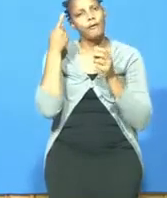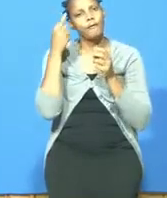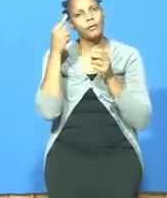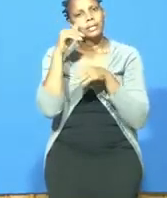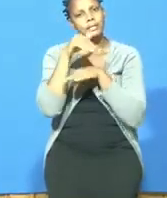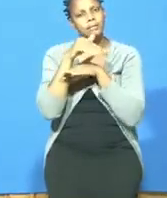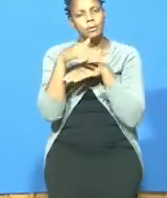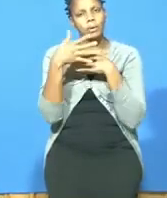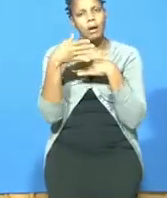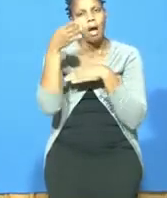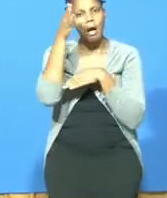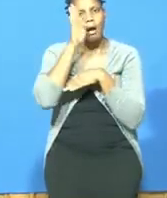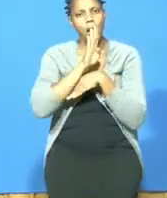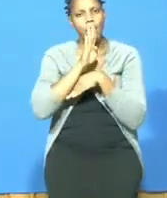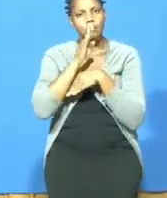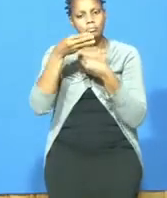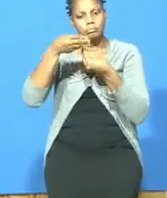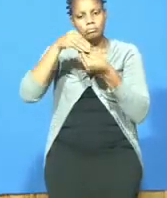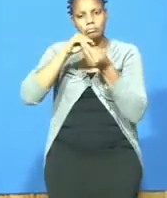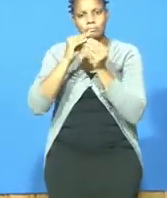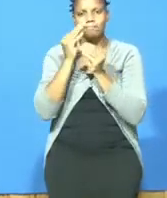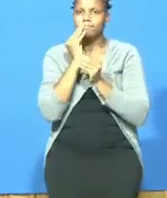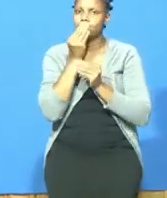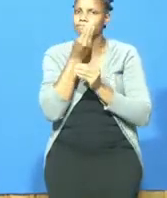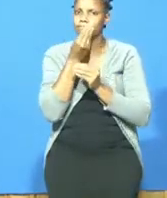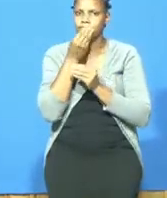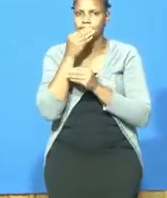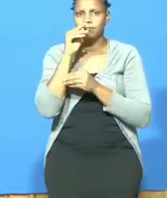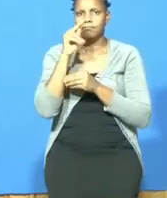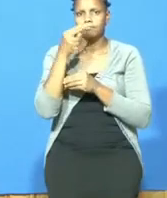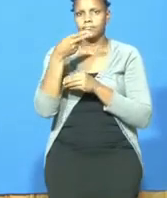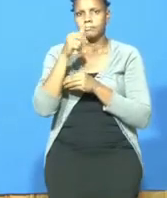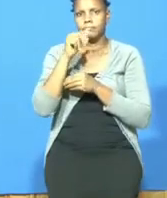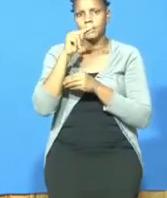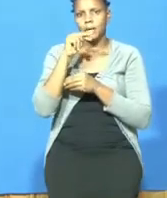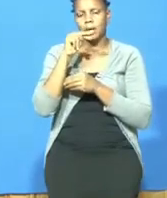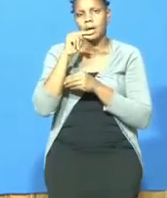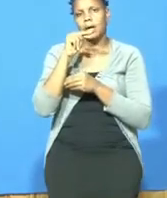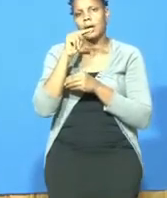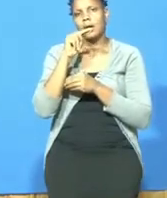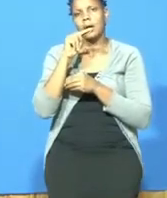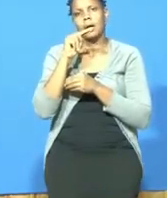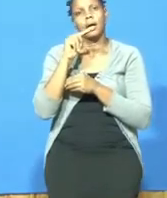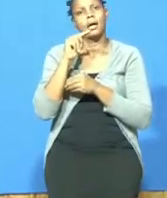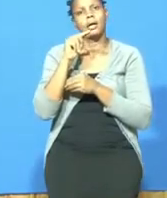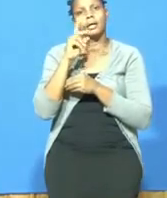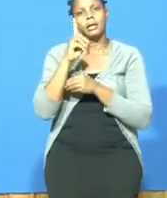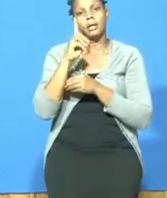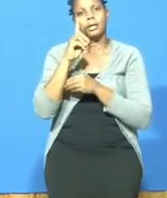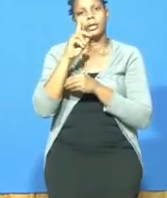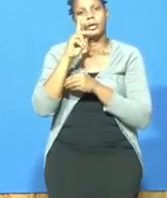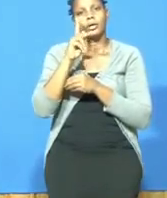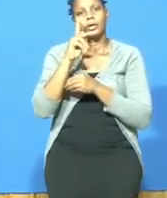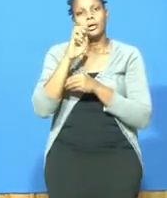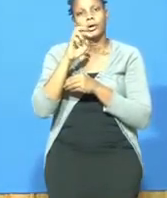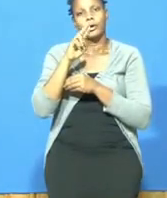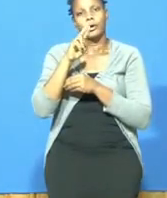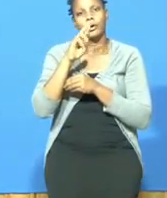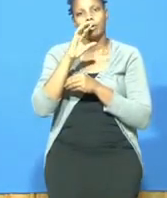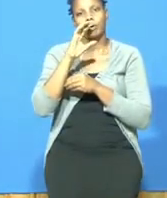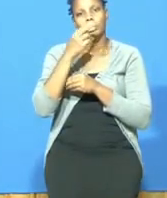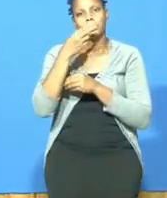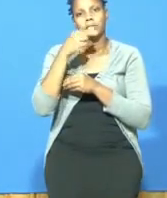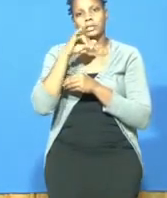be? You have to stay connected to find out what that is. And when you found out, whatever the Holy Spirit tells you